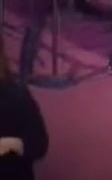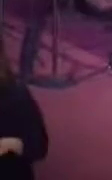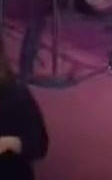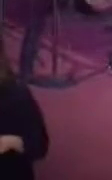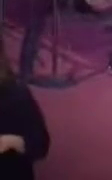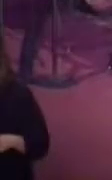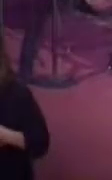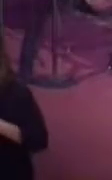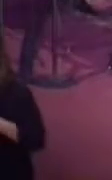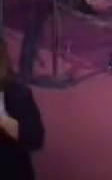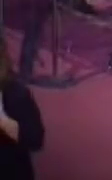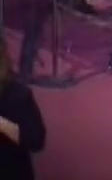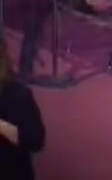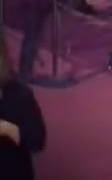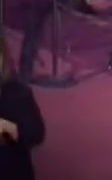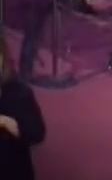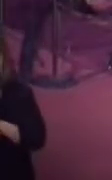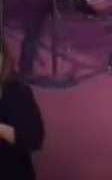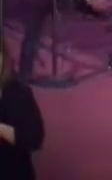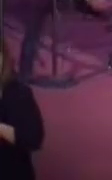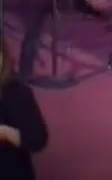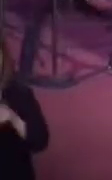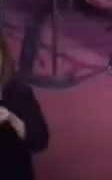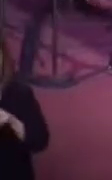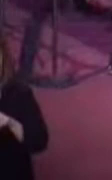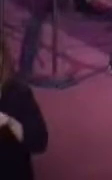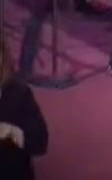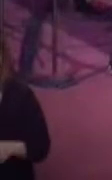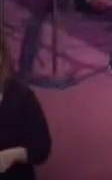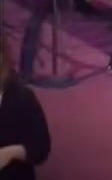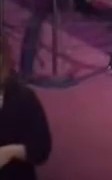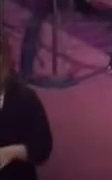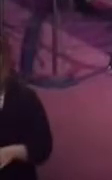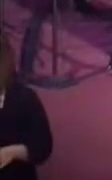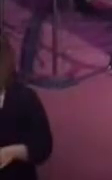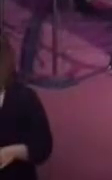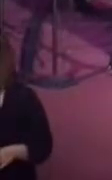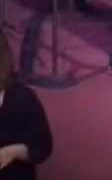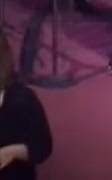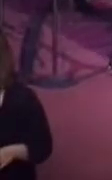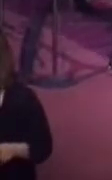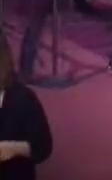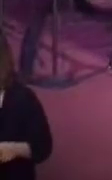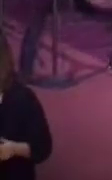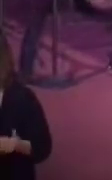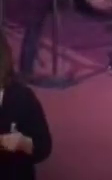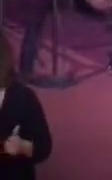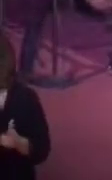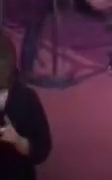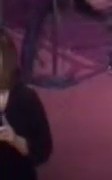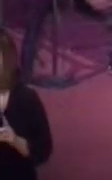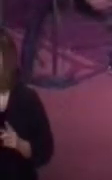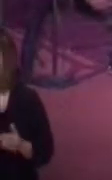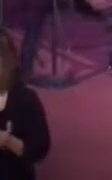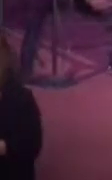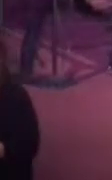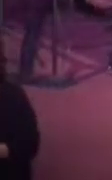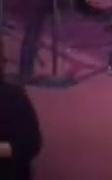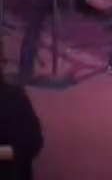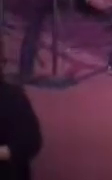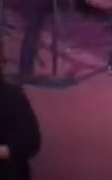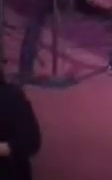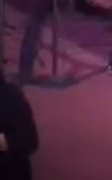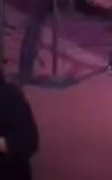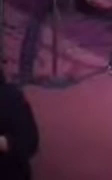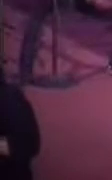And so here's Daniel, and he has this new kingdom, the Medo-Persian Empire comes in Daniel chapter 6, and Daniel